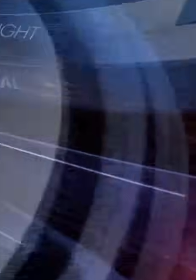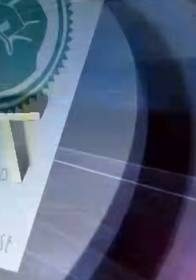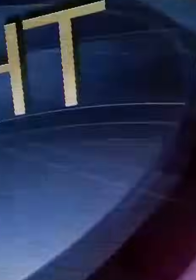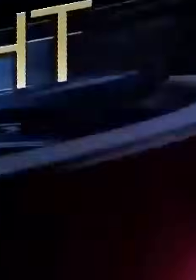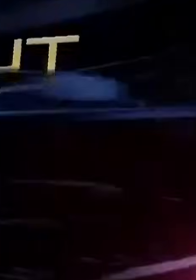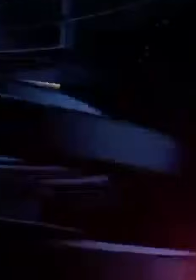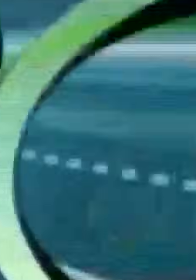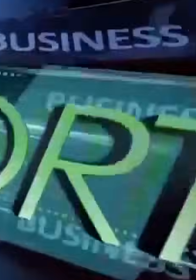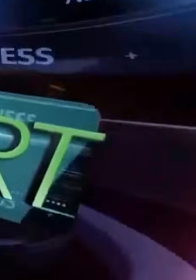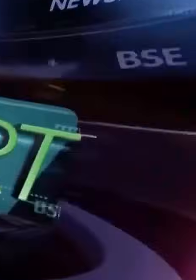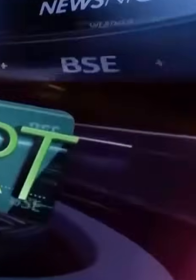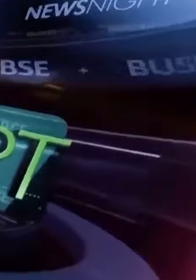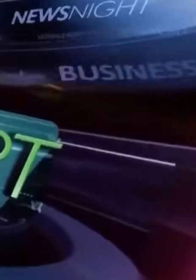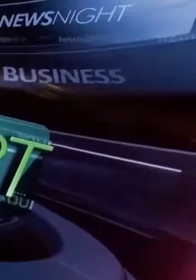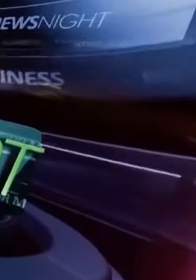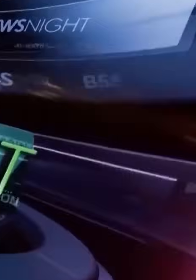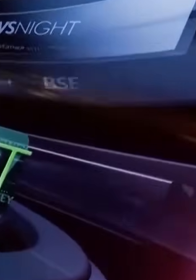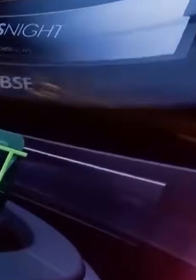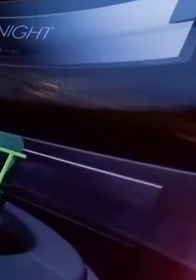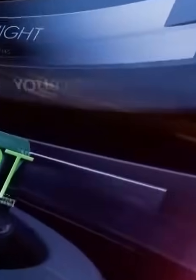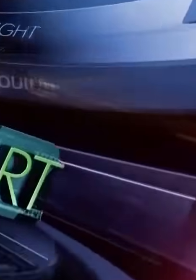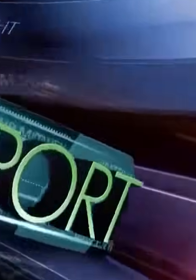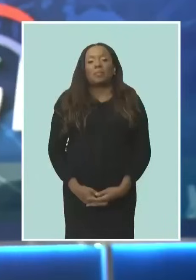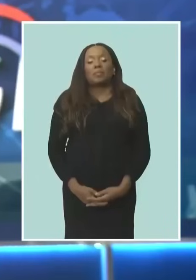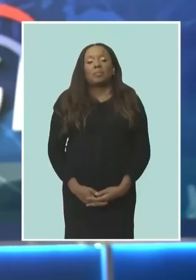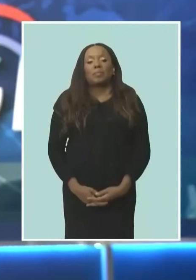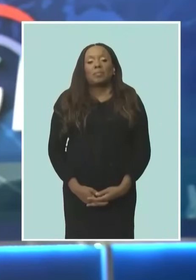to enterprise.